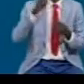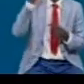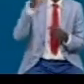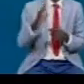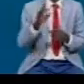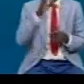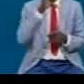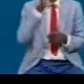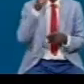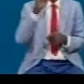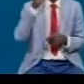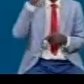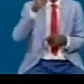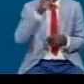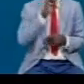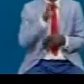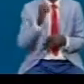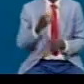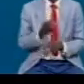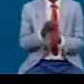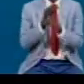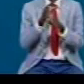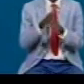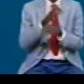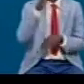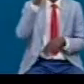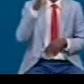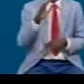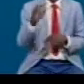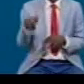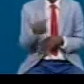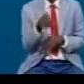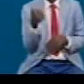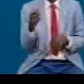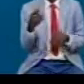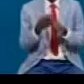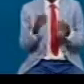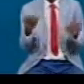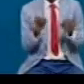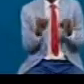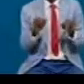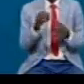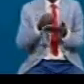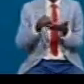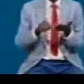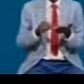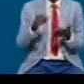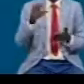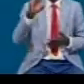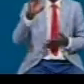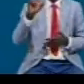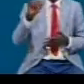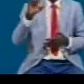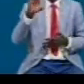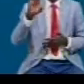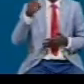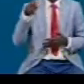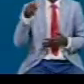a faithful God. Another from the GS official page, Facebook